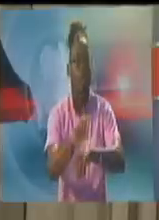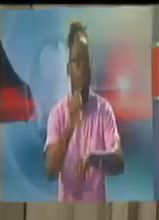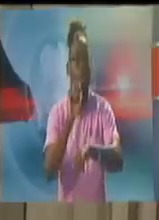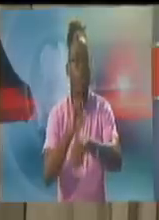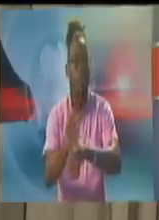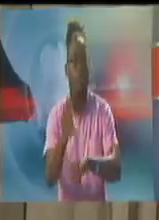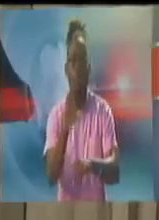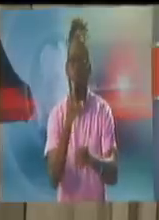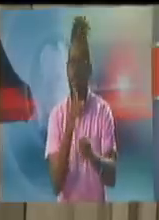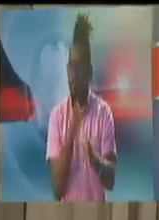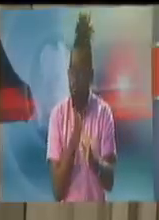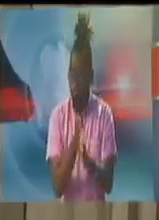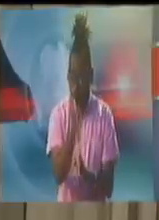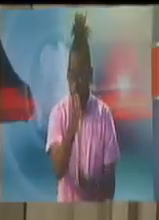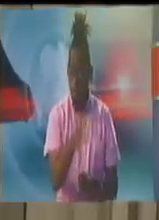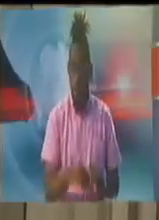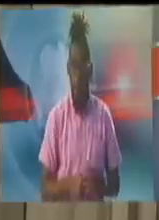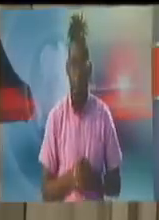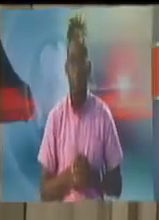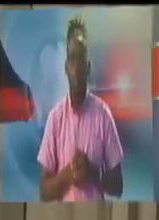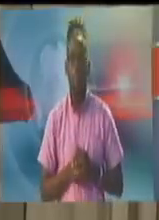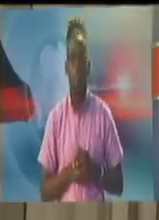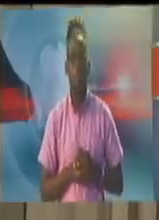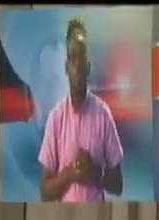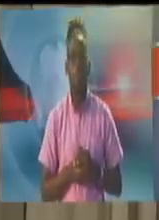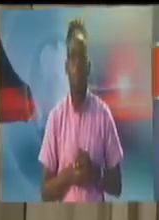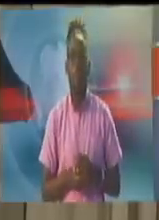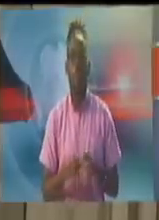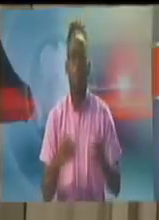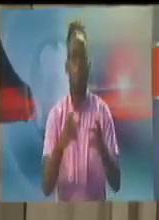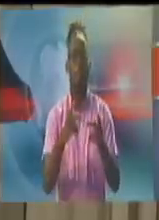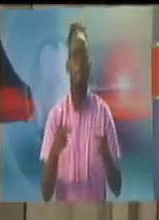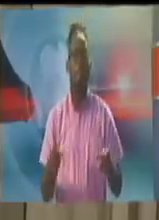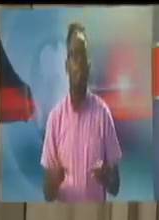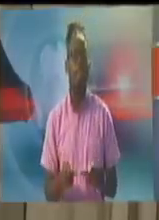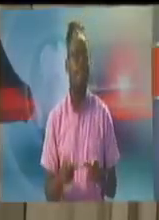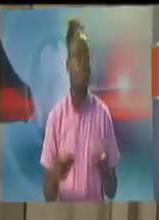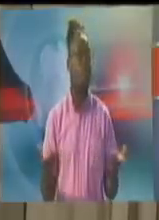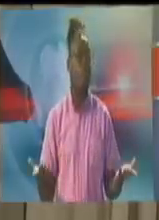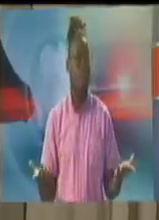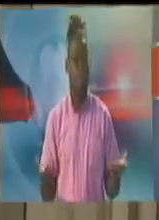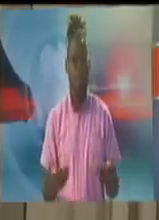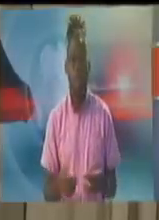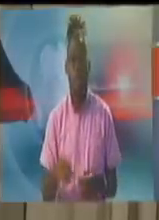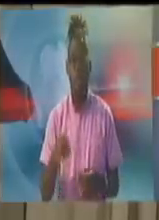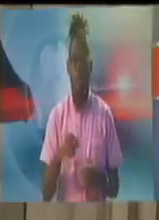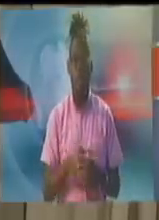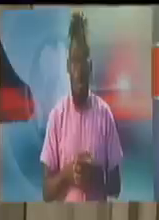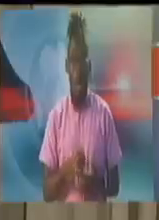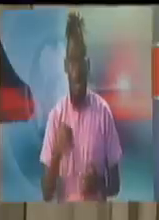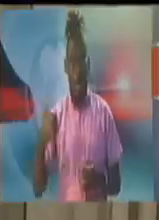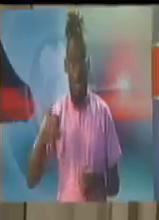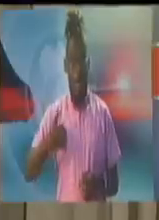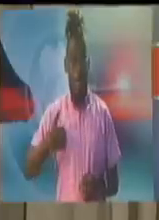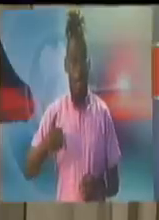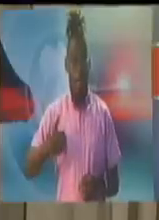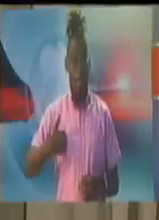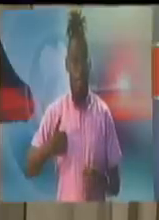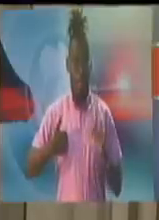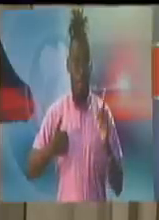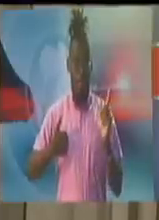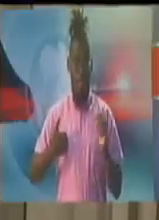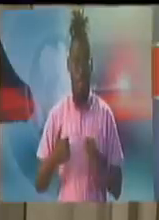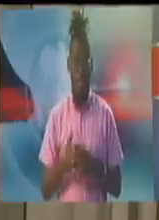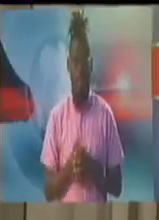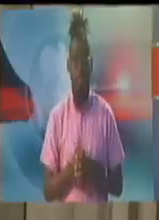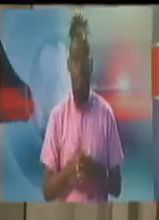Venues, Minister Deyalsingh touched on it. The Trinidad and Tobago Defence Force has been working hand in hand with the Ministry of Health, and I'd like to take this opportunity to applaud